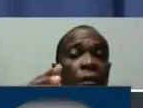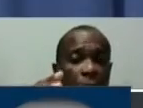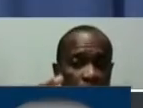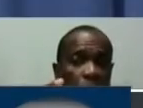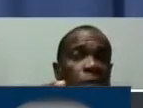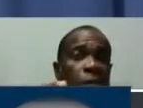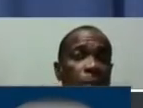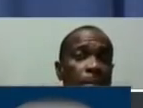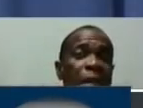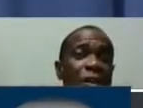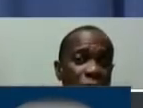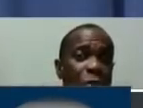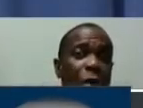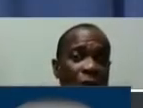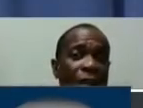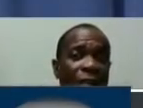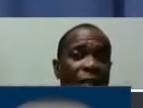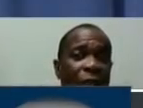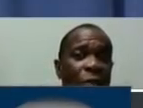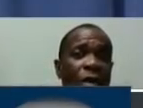are not